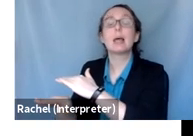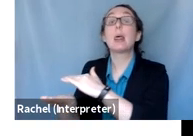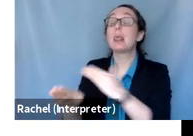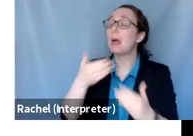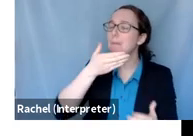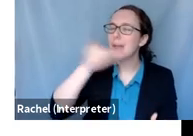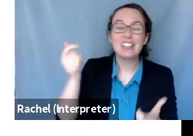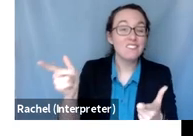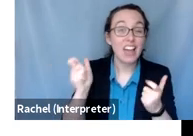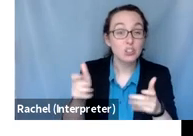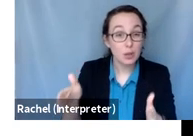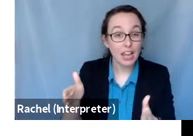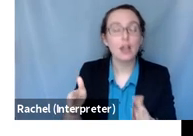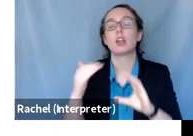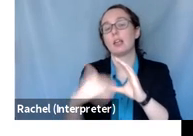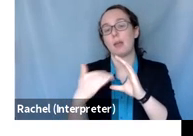access,